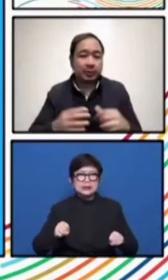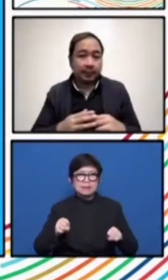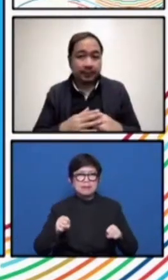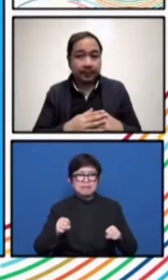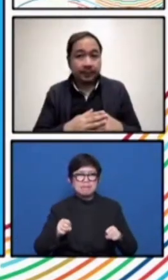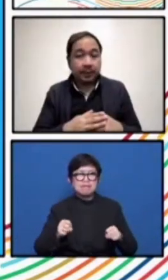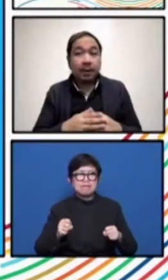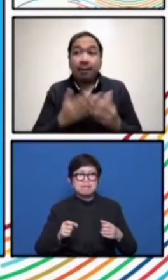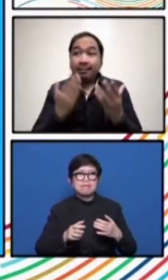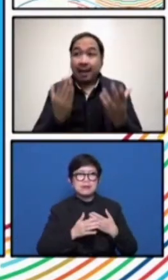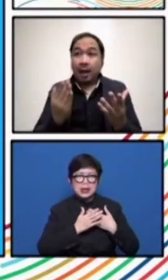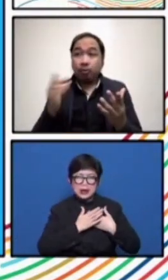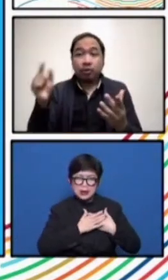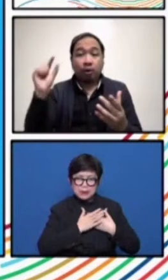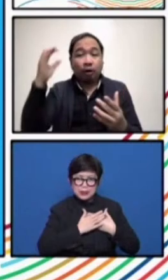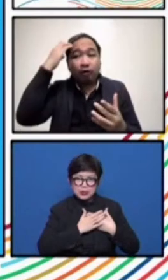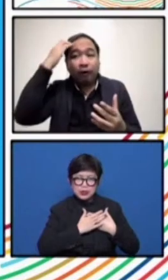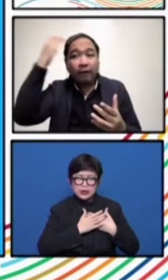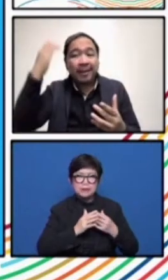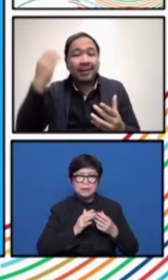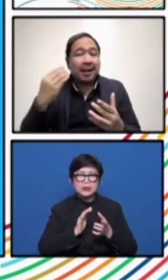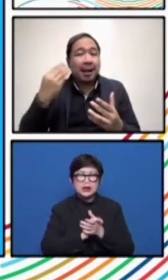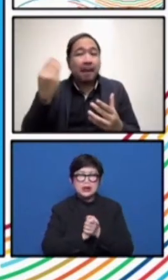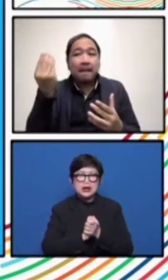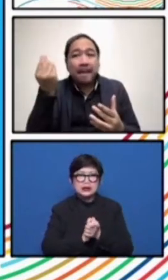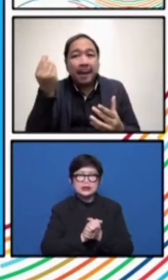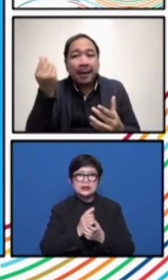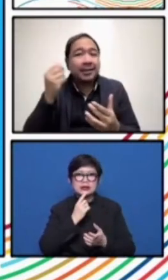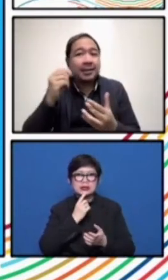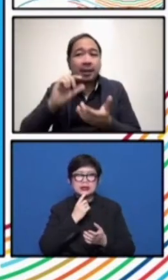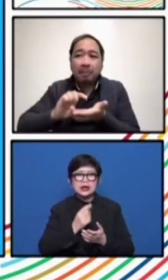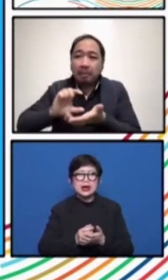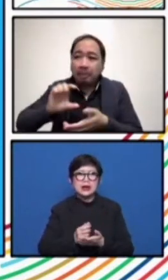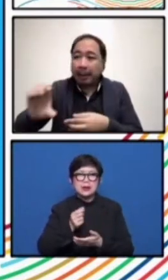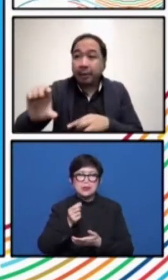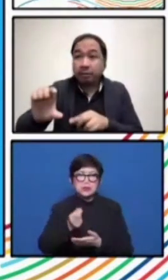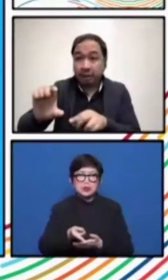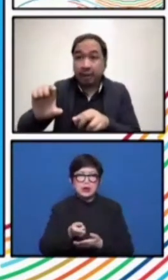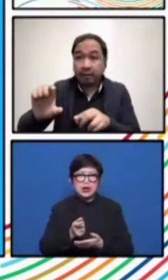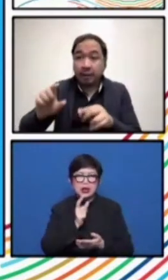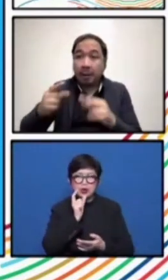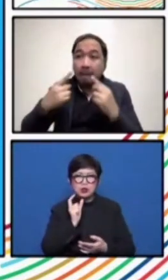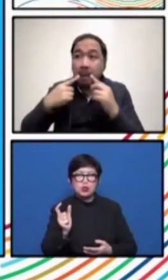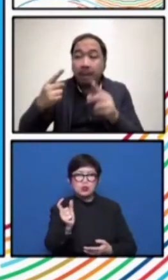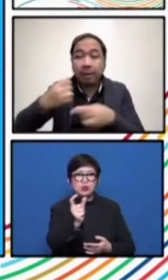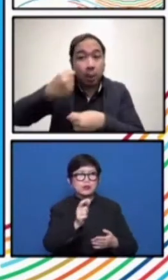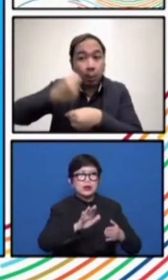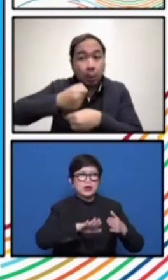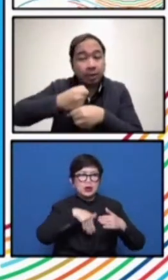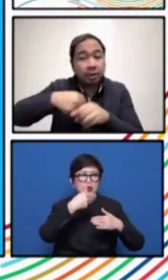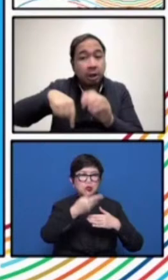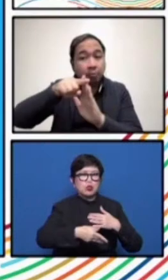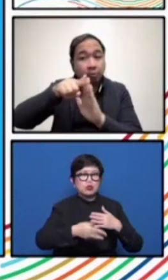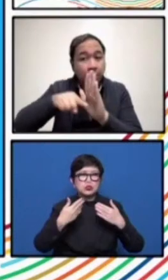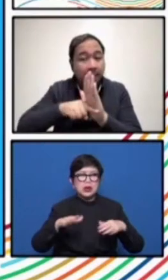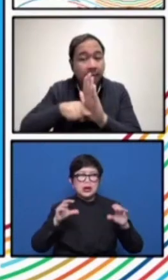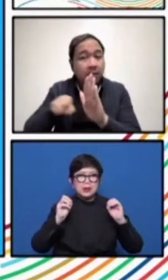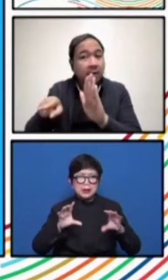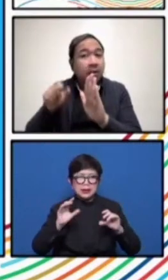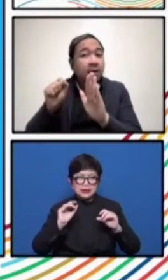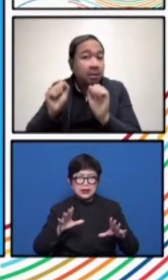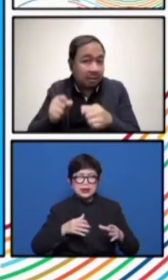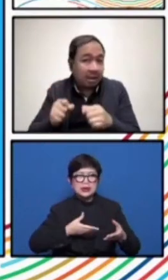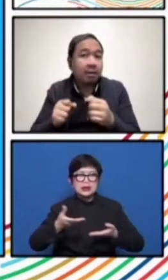public expenditure like Public Works program that exists in many countries could be used to actually Finance Community